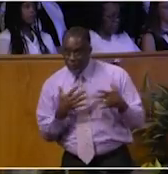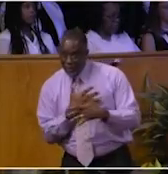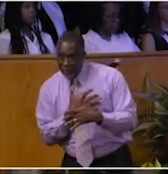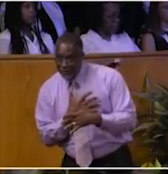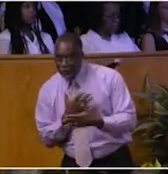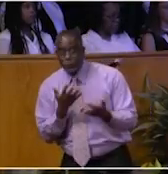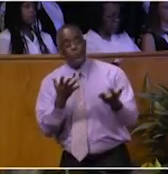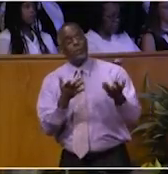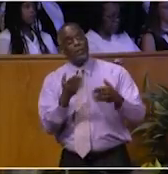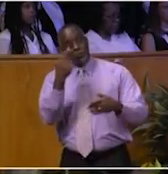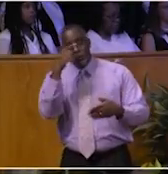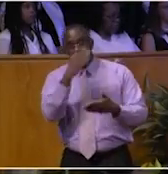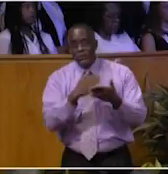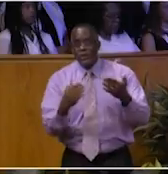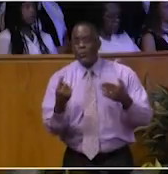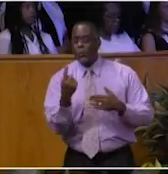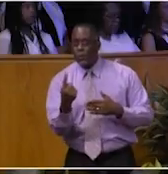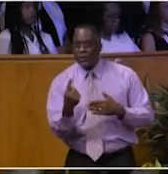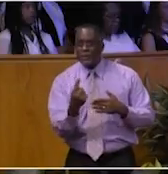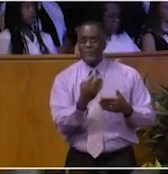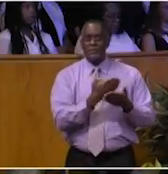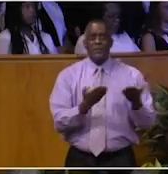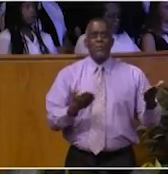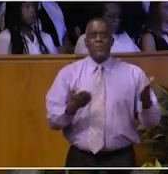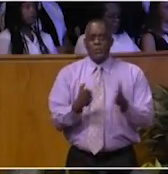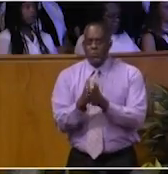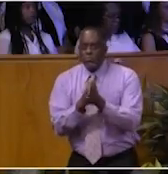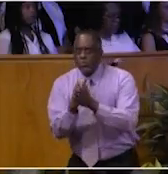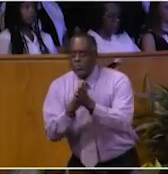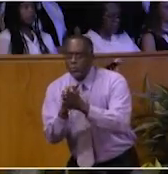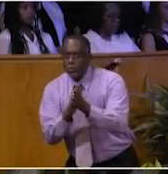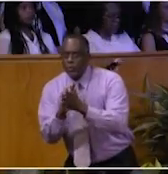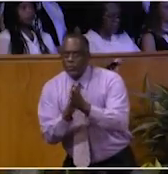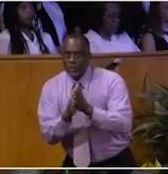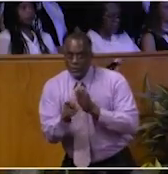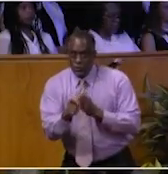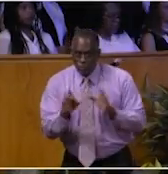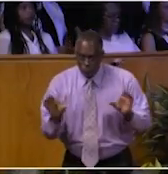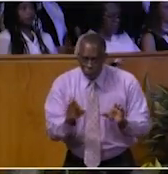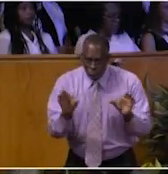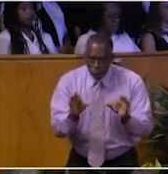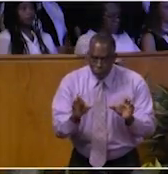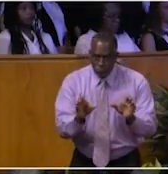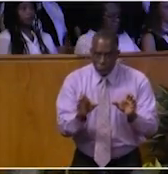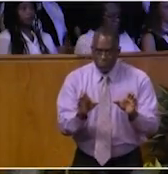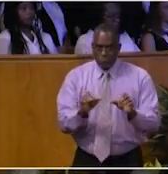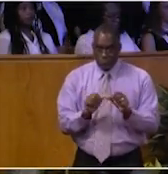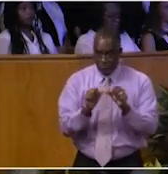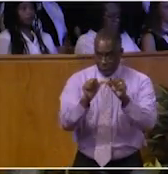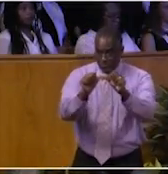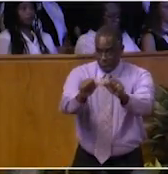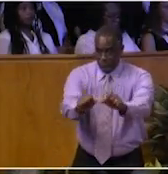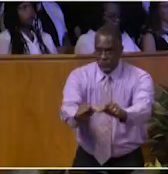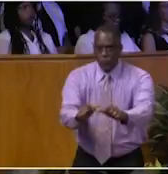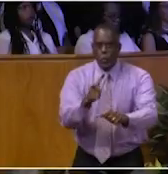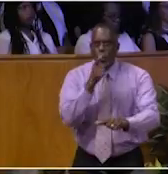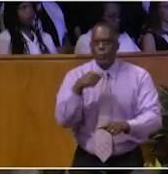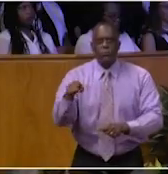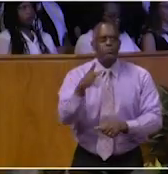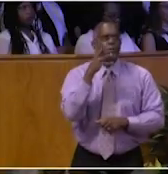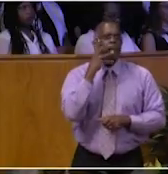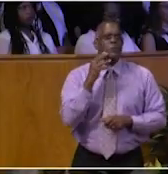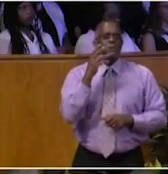You're waiting for someone or something to ignite your fire. How many of you in this sanctuary are facing